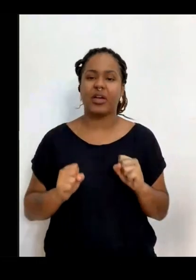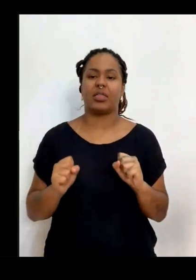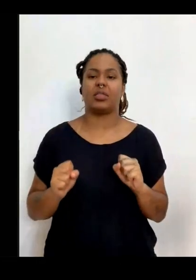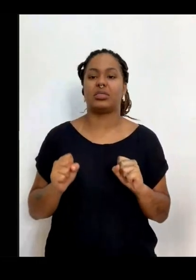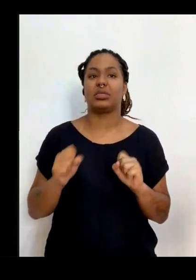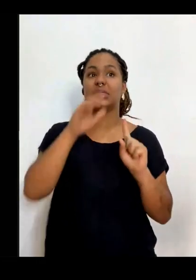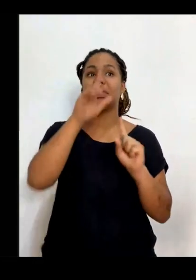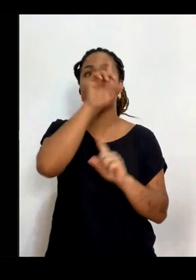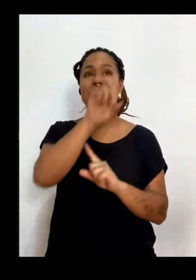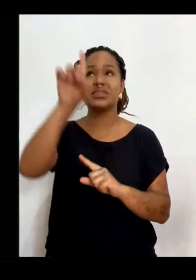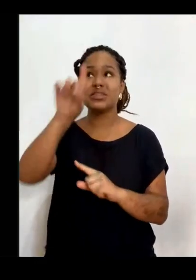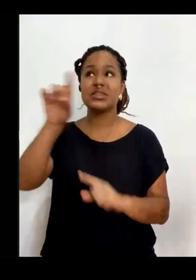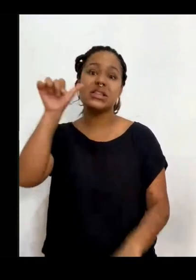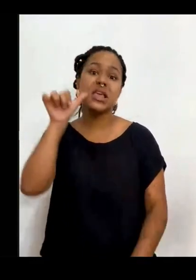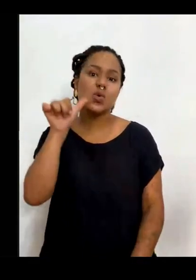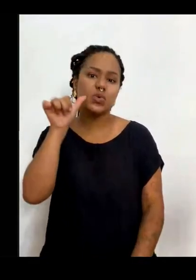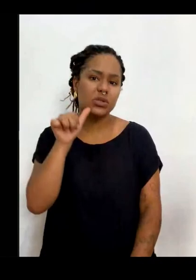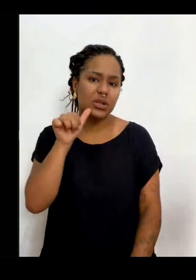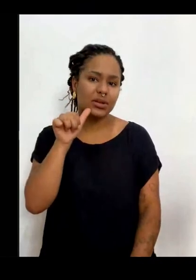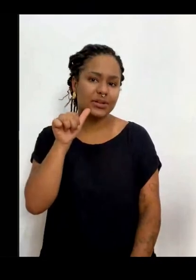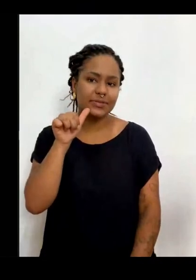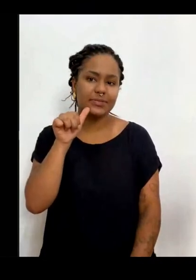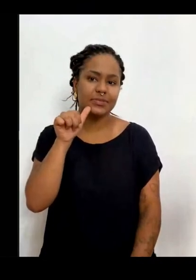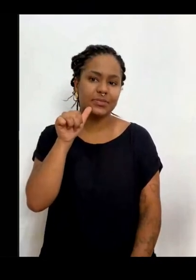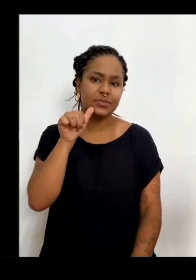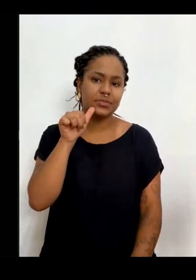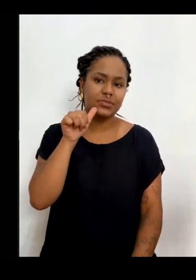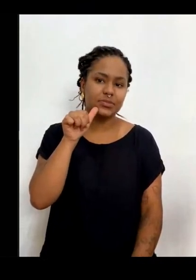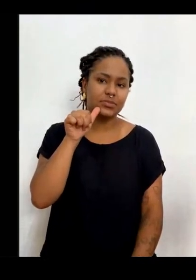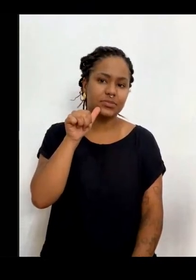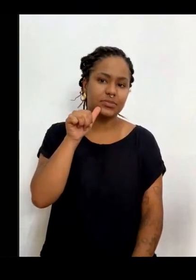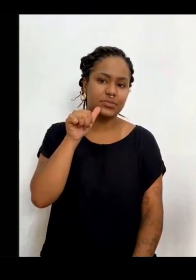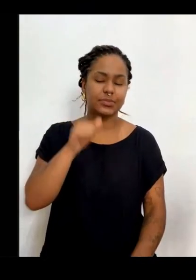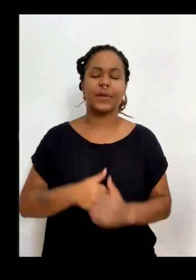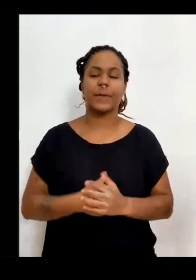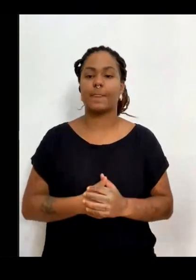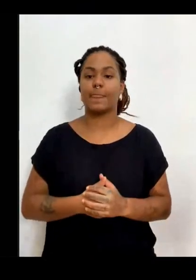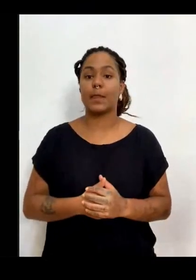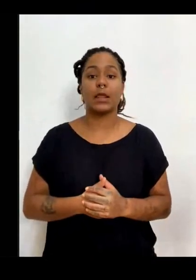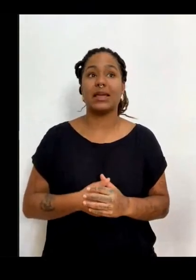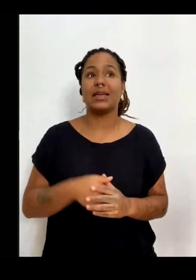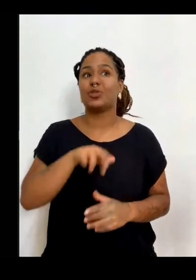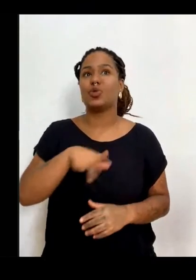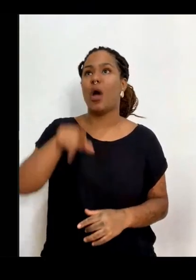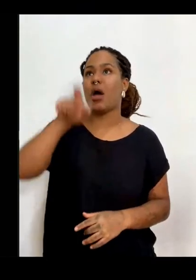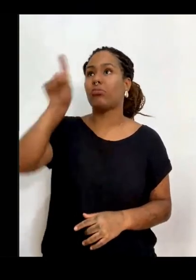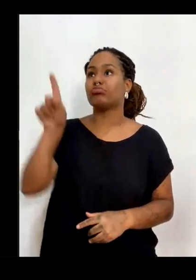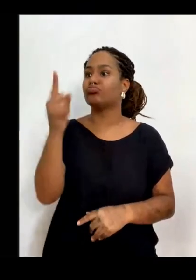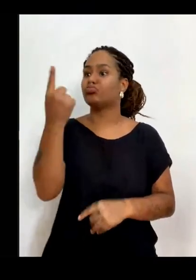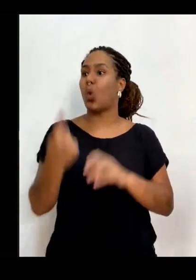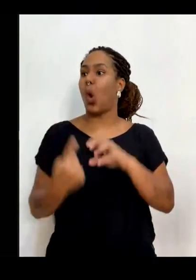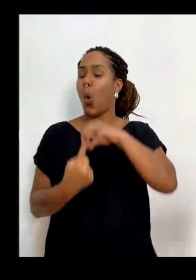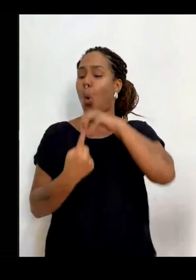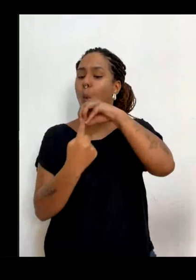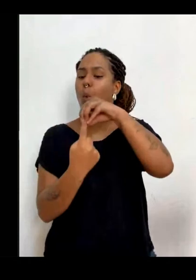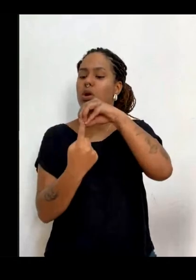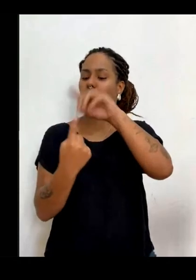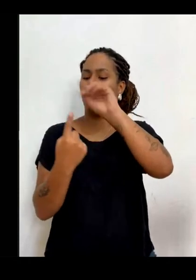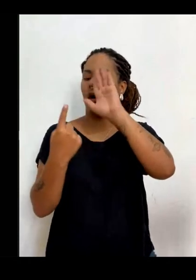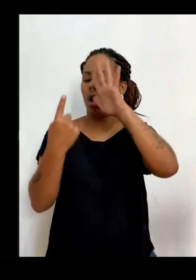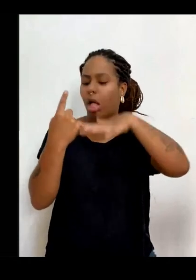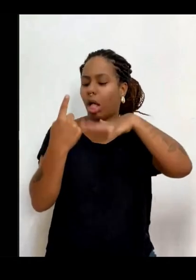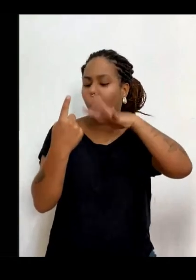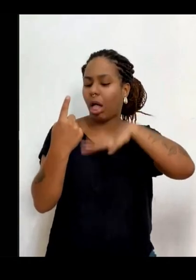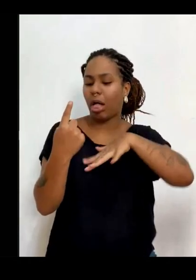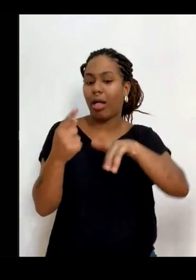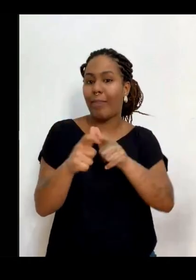single in most cases white male deity and of course this was during the Vietnam war so it is a